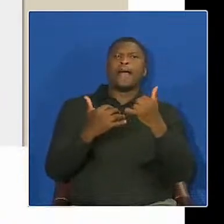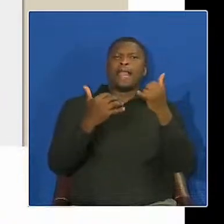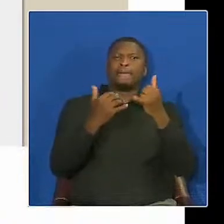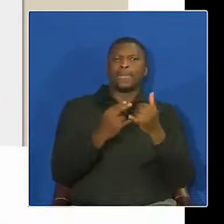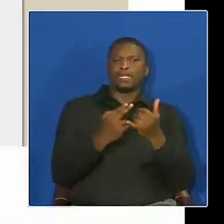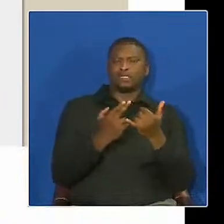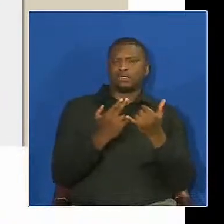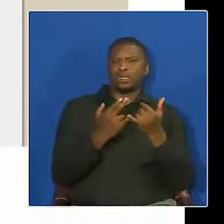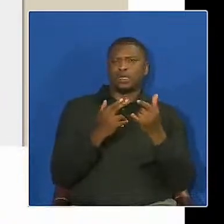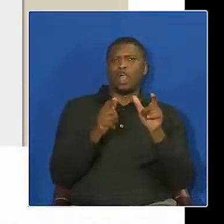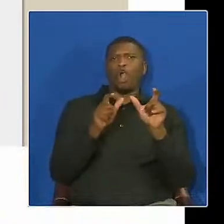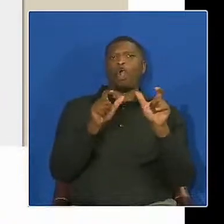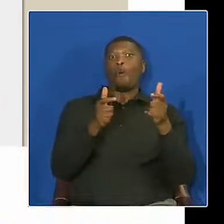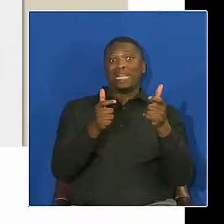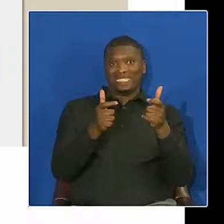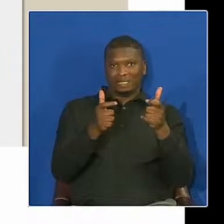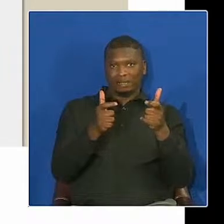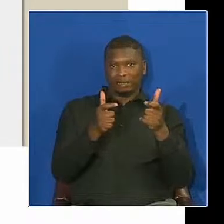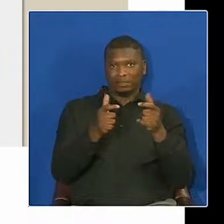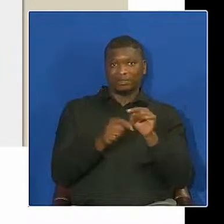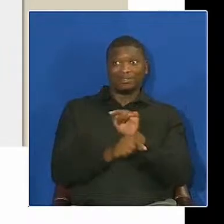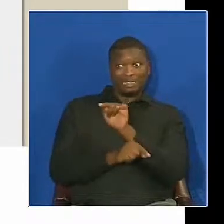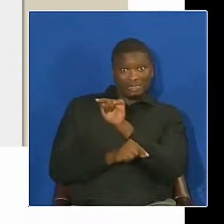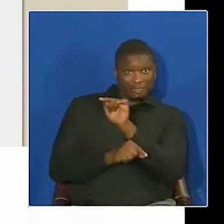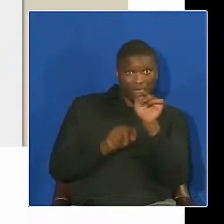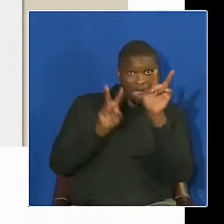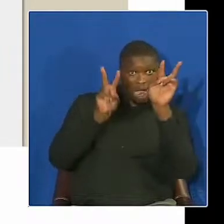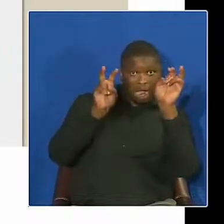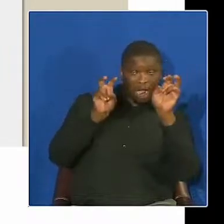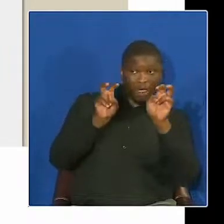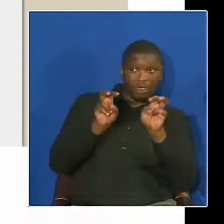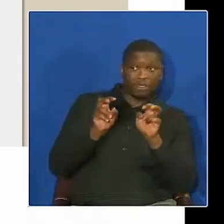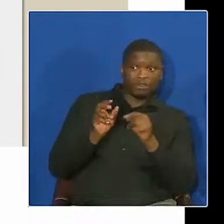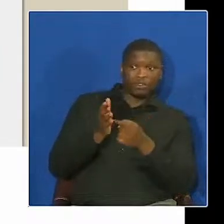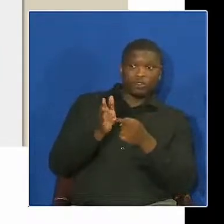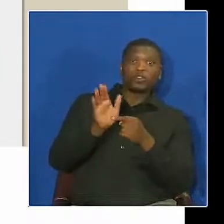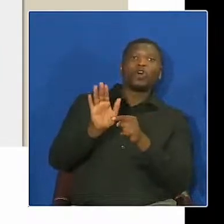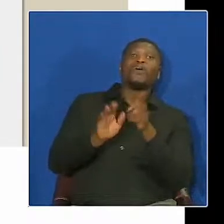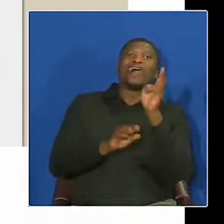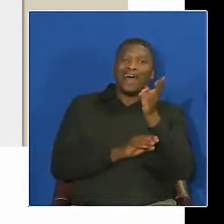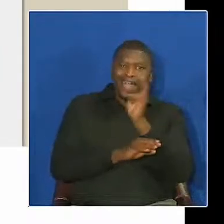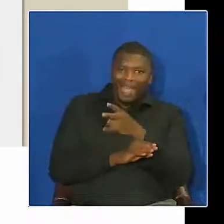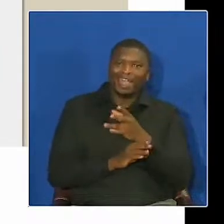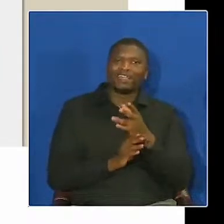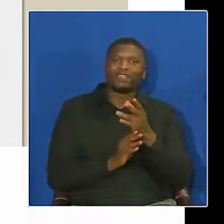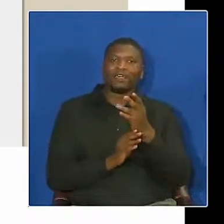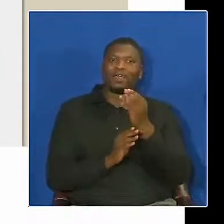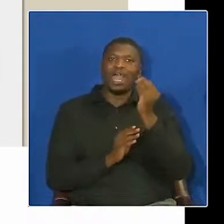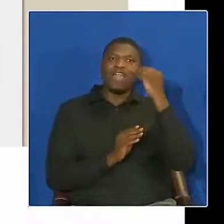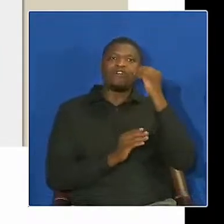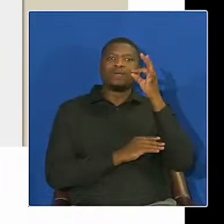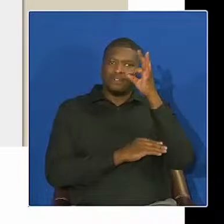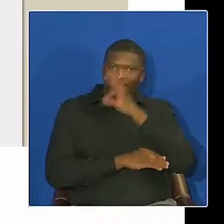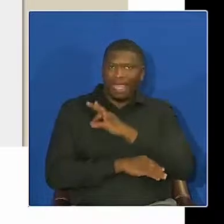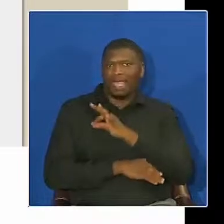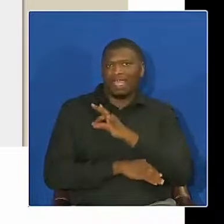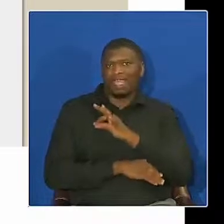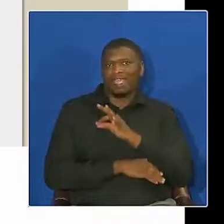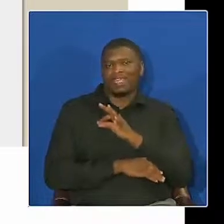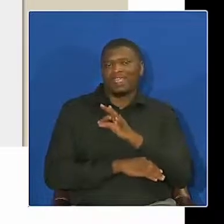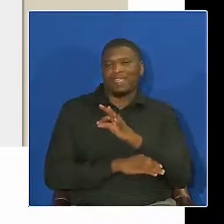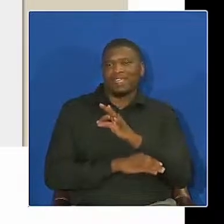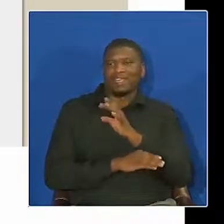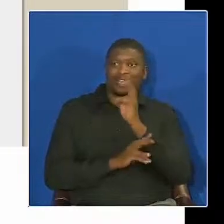itself, Chairperson, shows towards the misinformation,